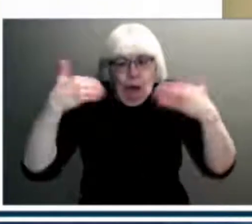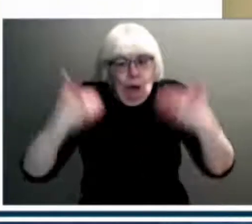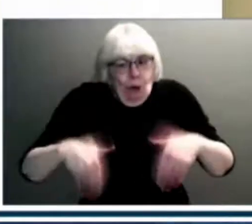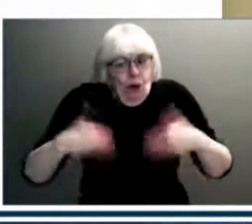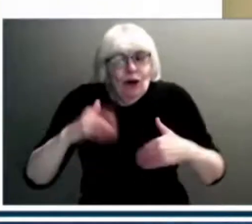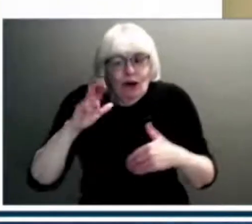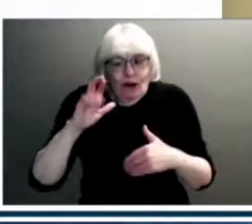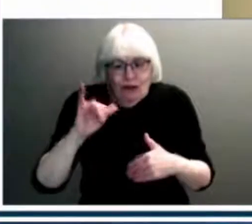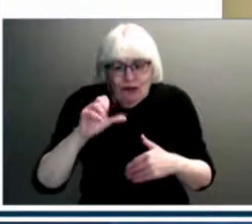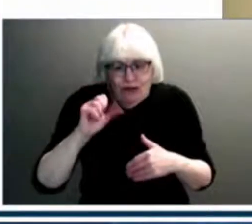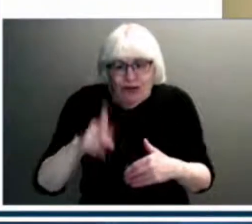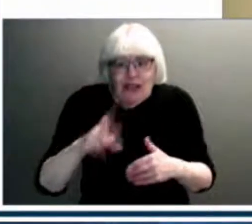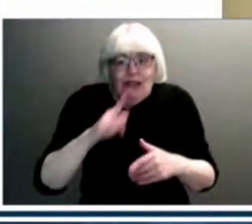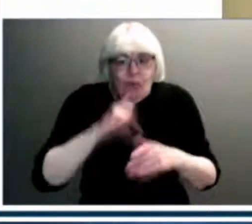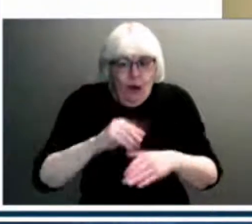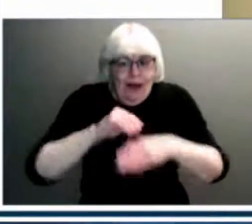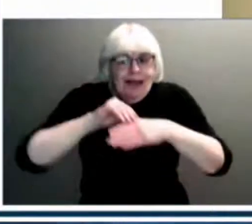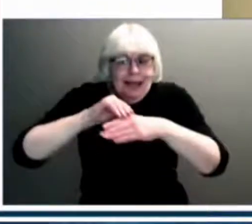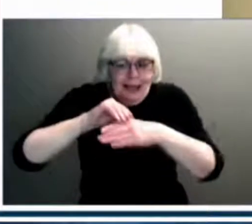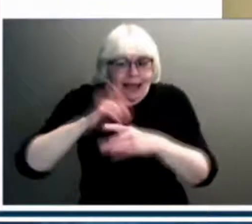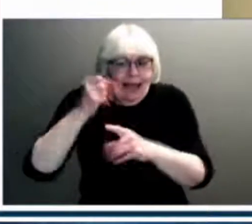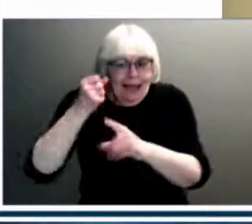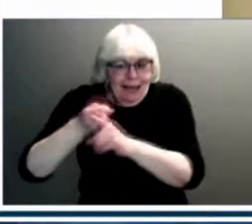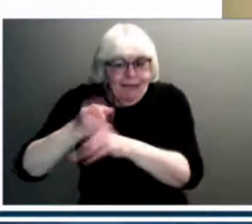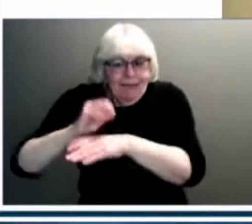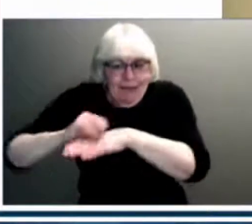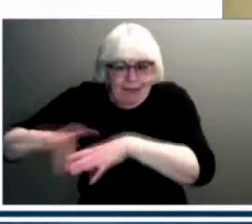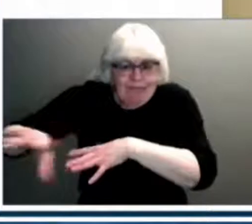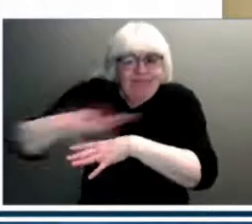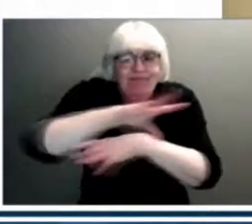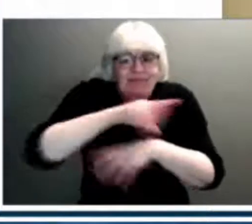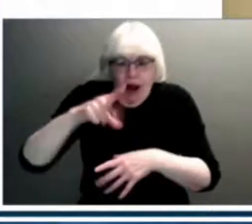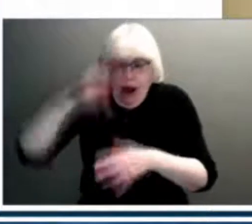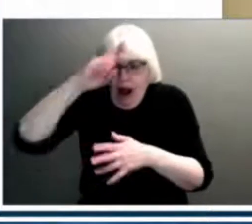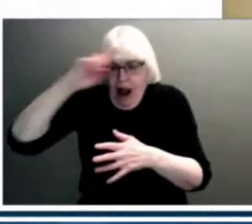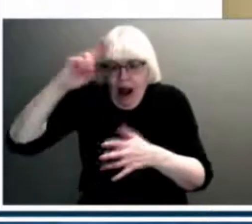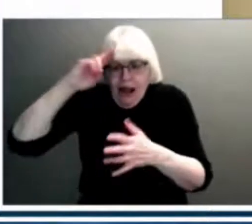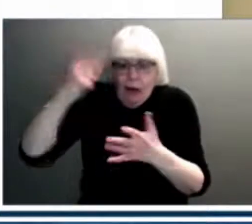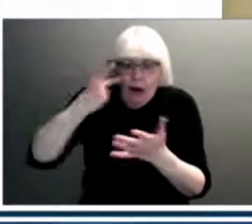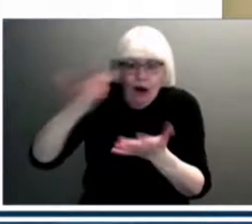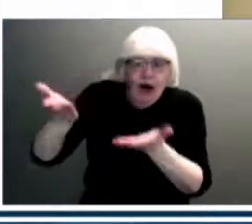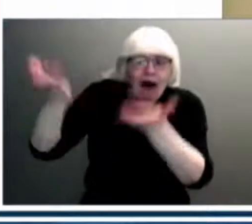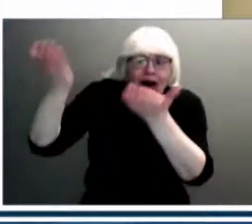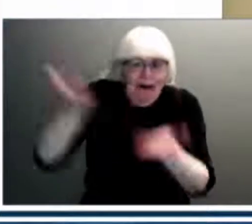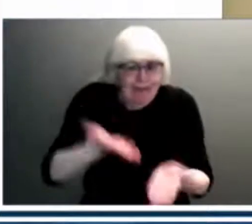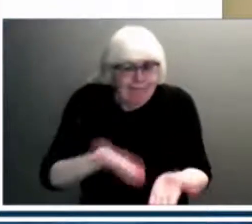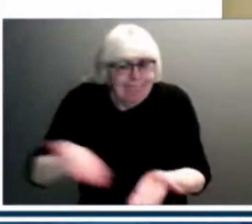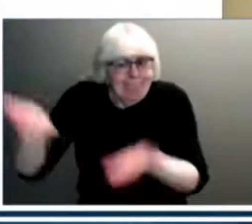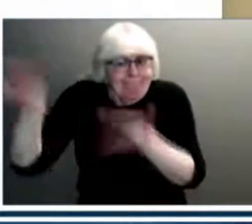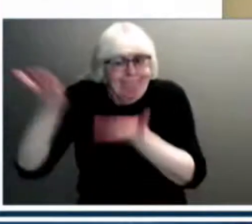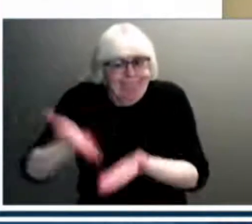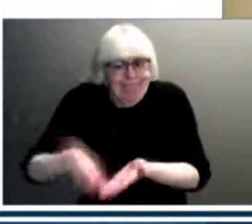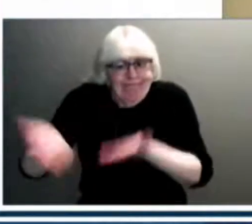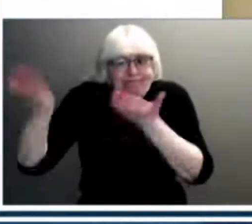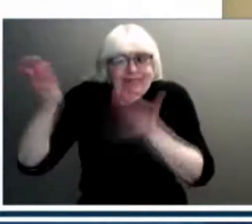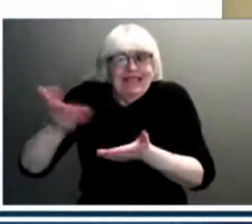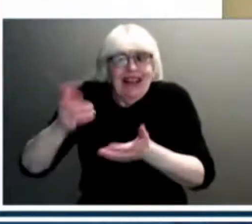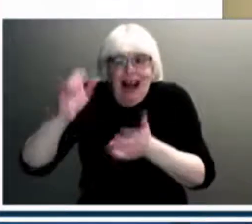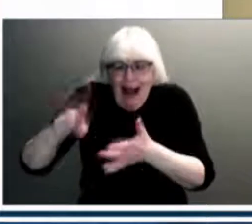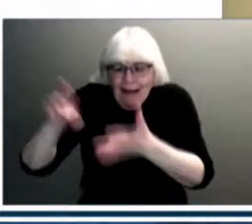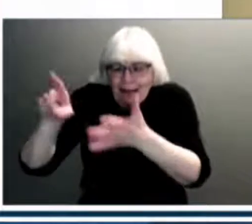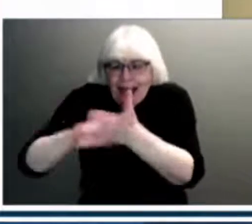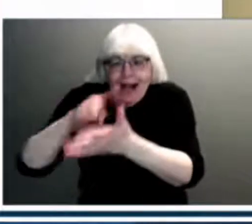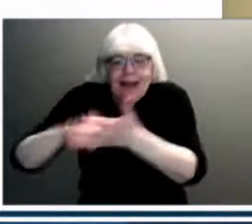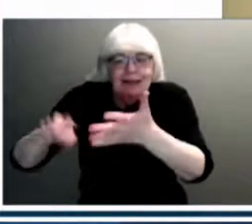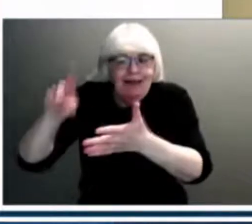And it's a risk to our healthcare system, the system we all rely on to care for us and our loved ones when they need it most.